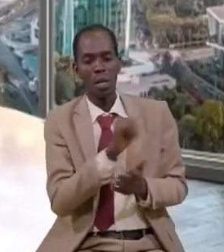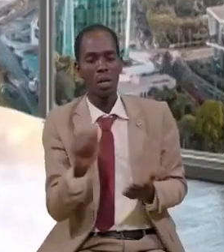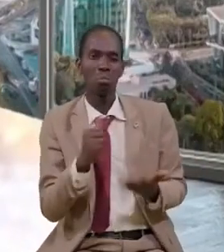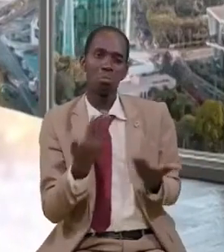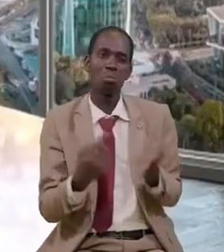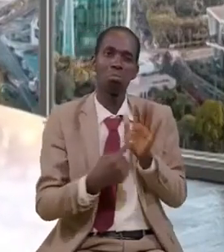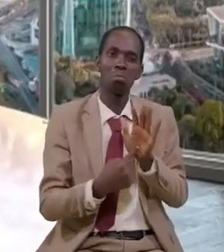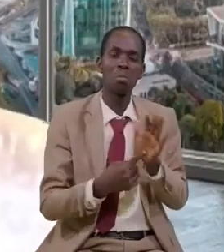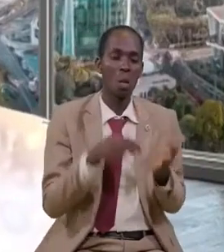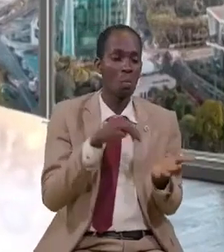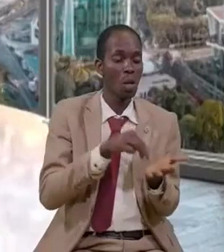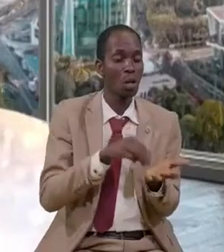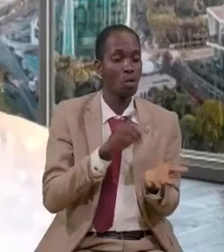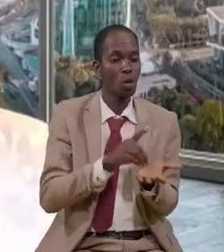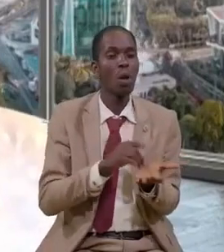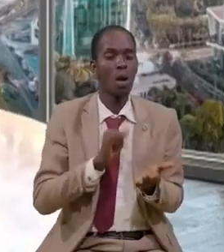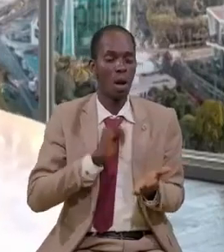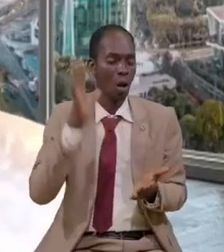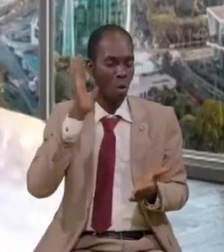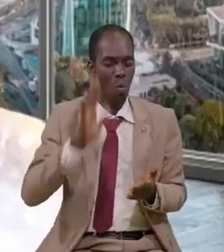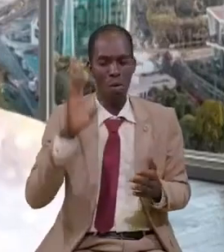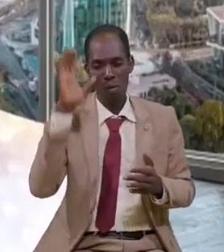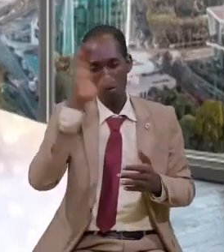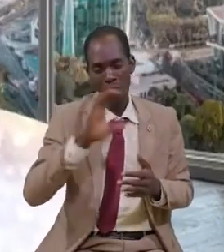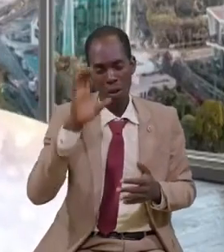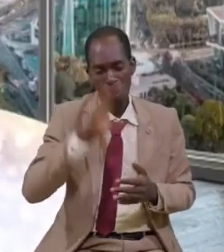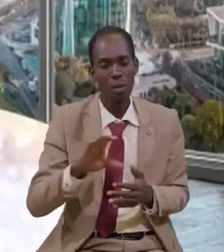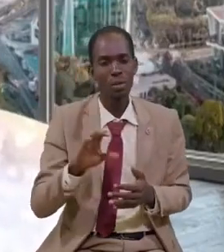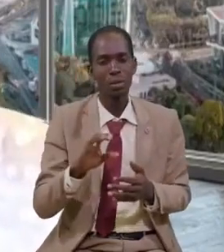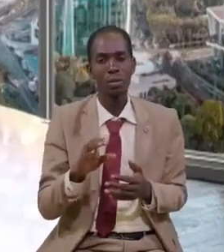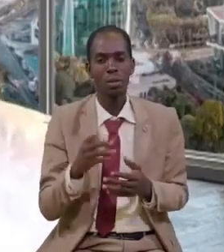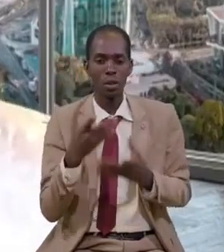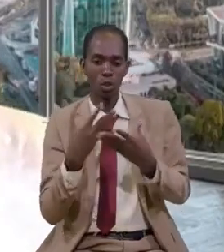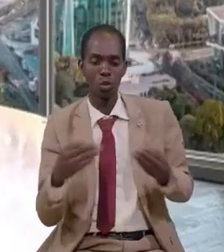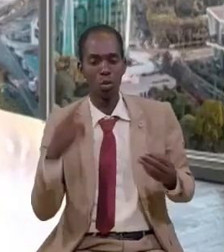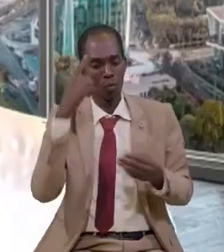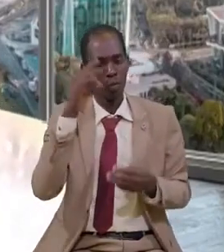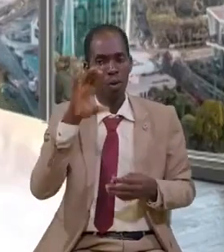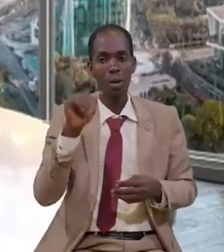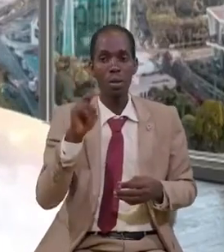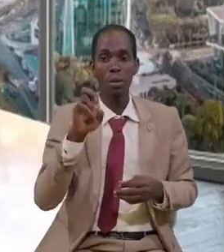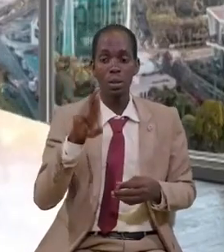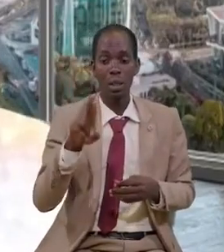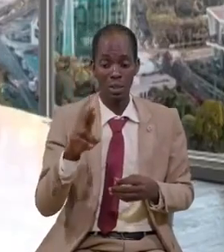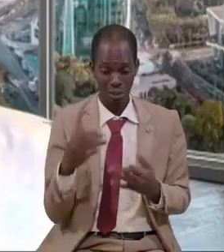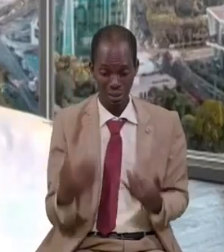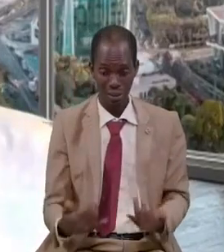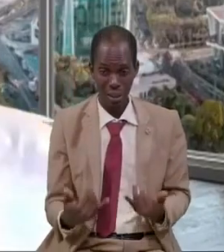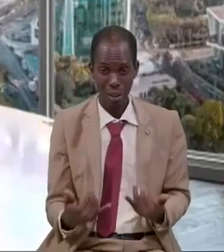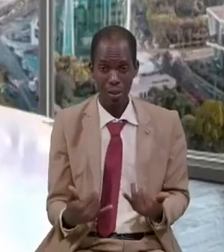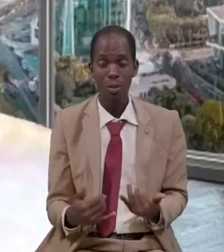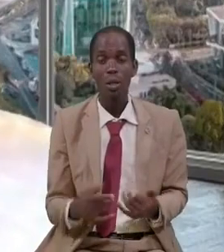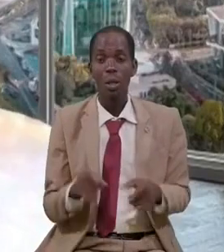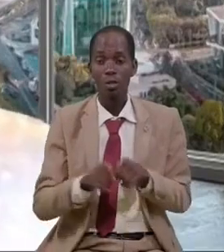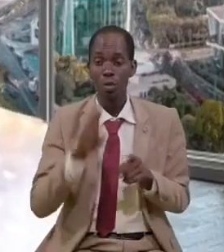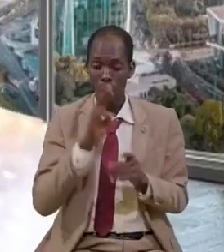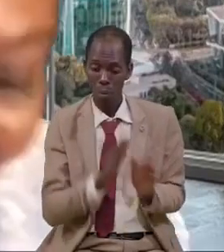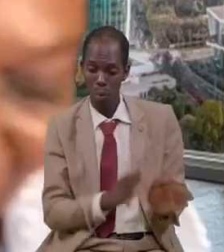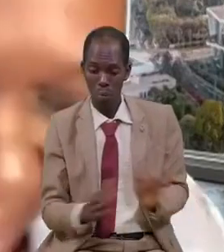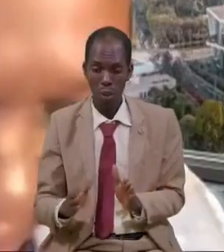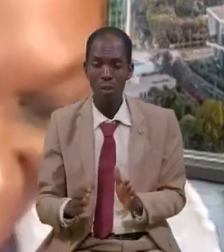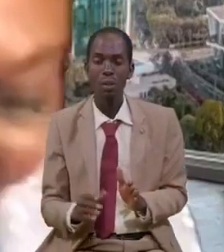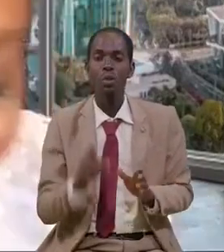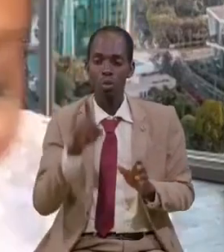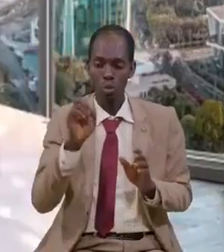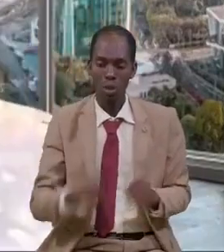for cancer. Hello, in that lab where you are, still preparing to become a doctor. You can make a difference. Hallelujah. Praise